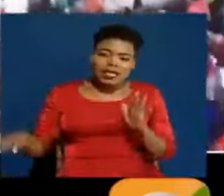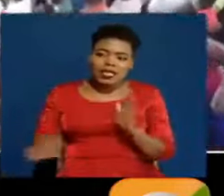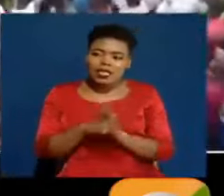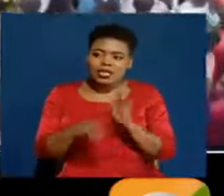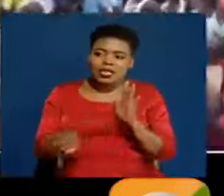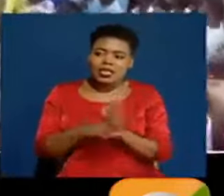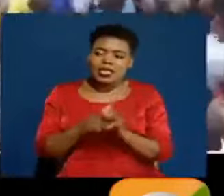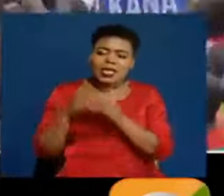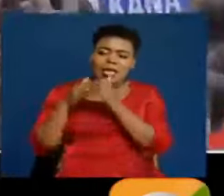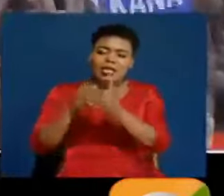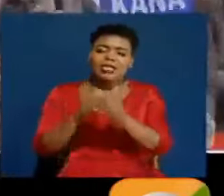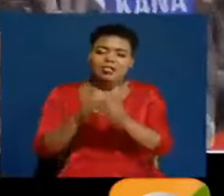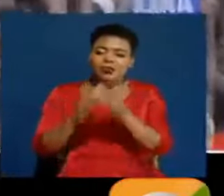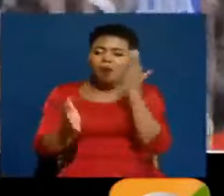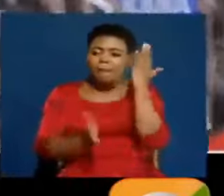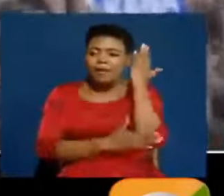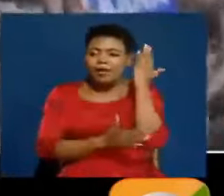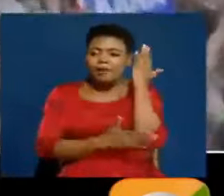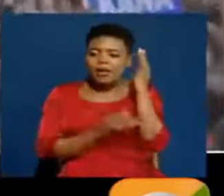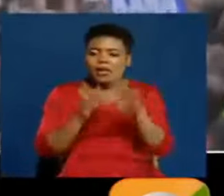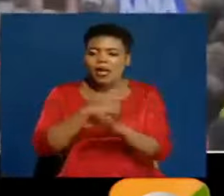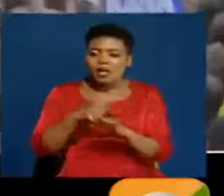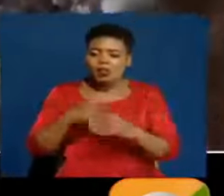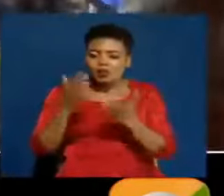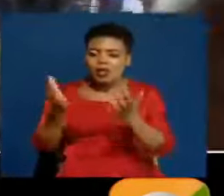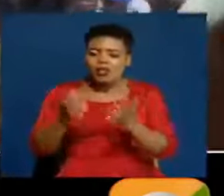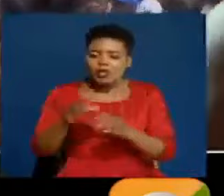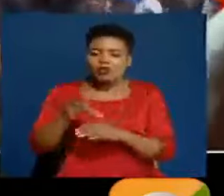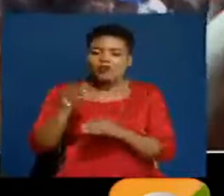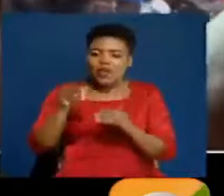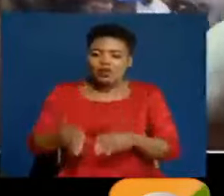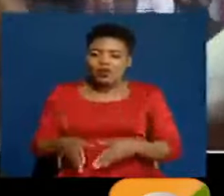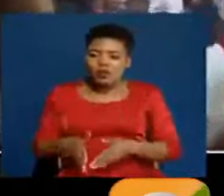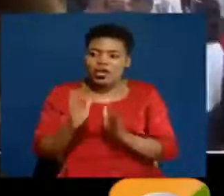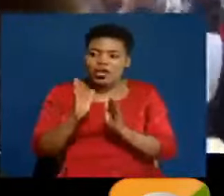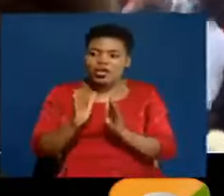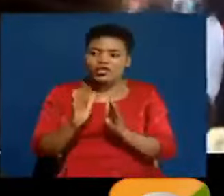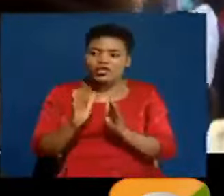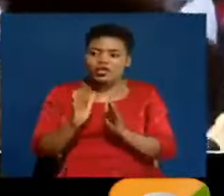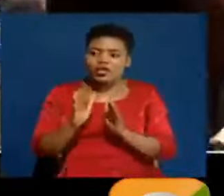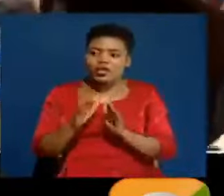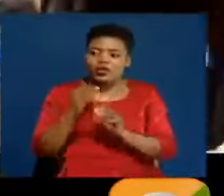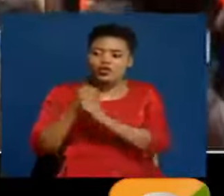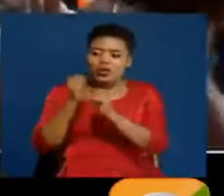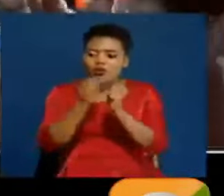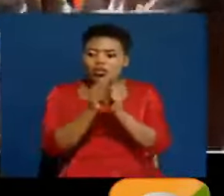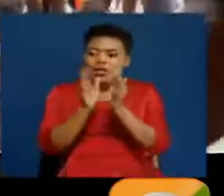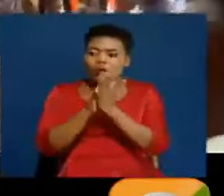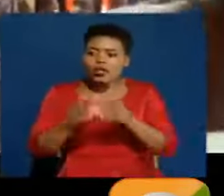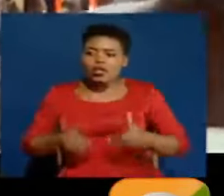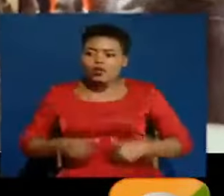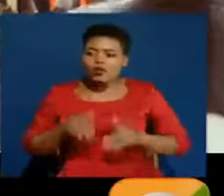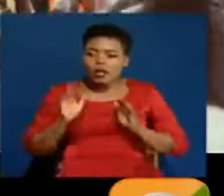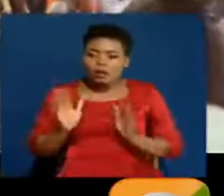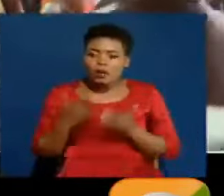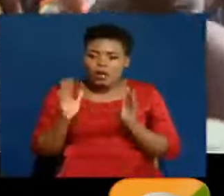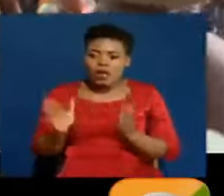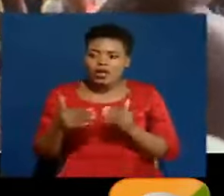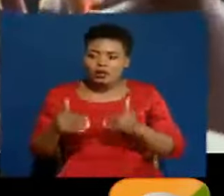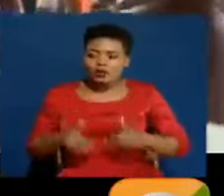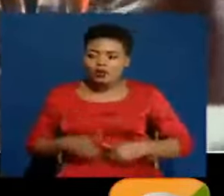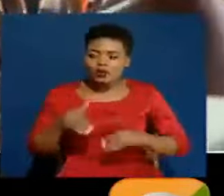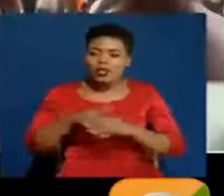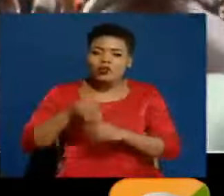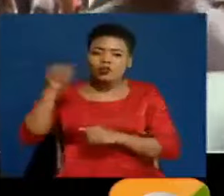as leaderless. And we need to find ways to harness their energy and organize and mobilize them into proper